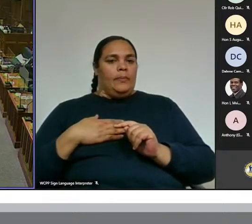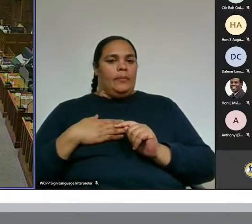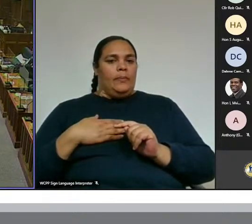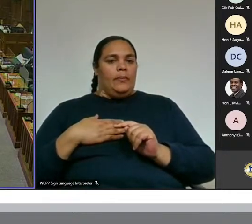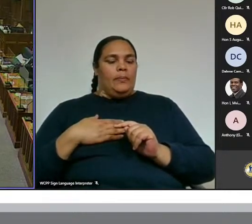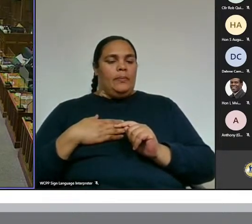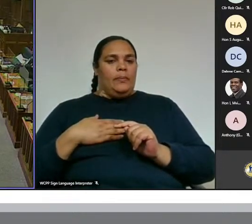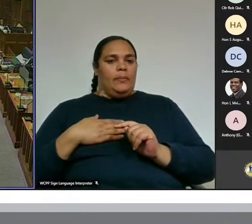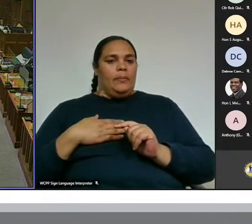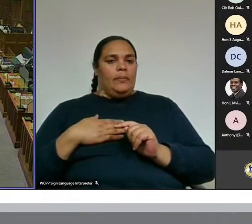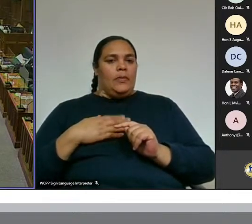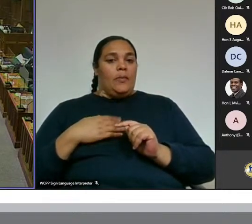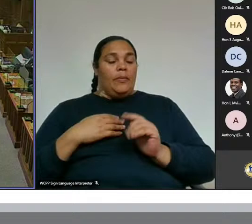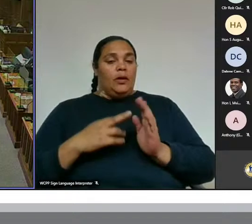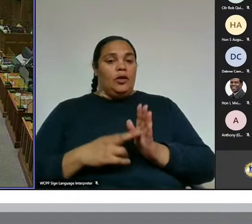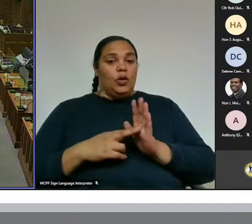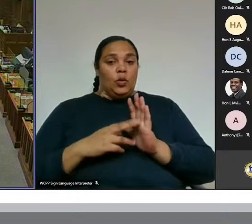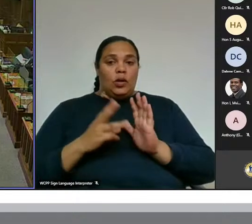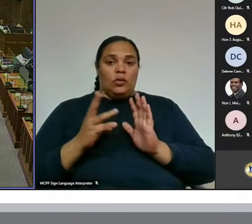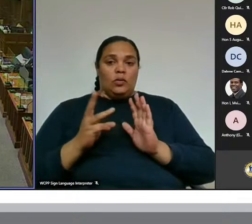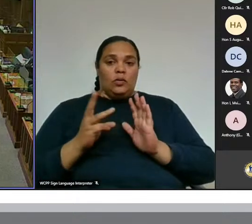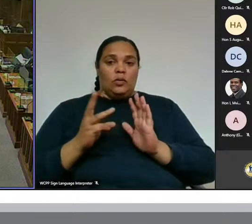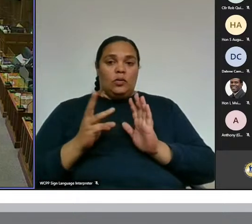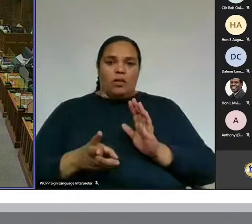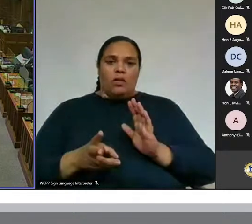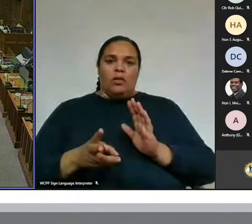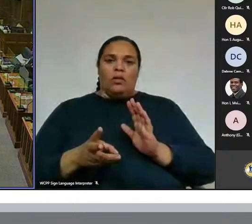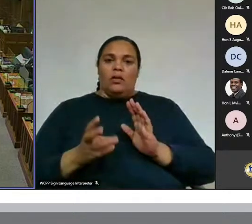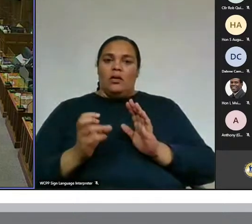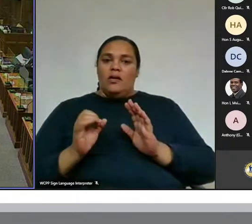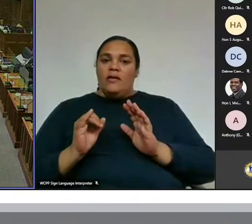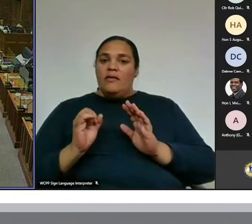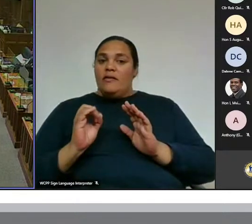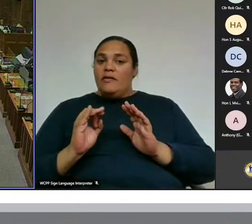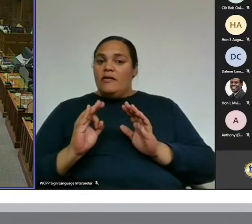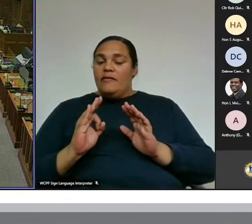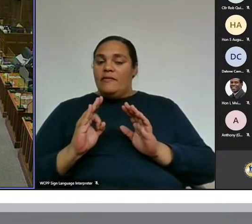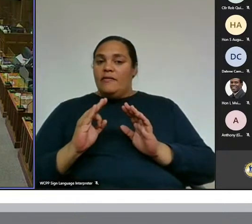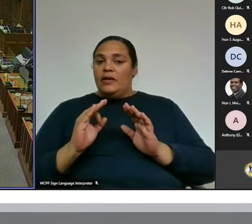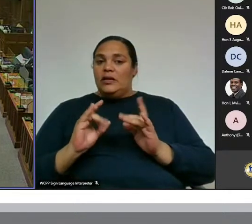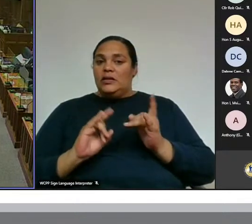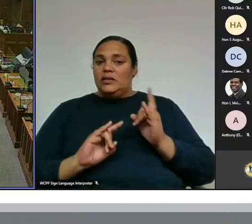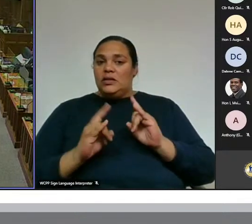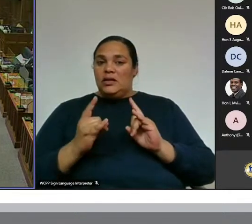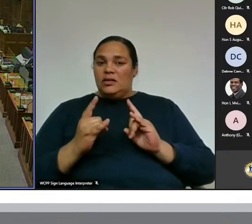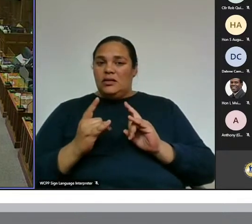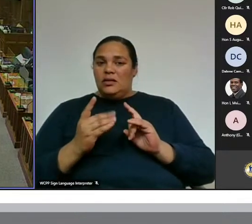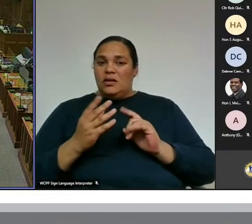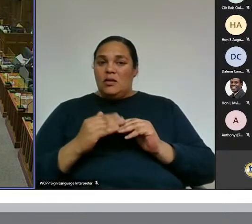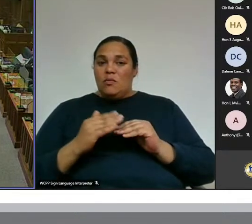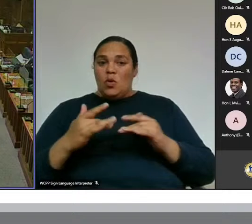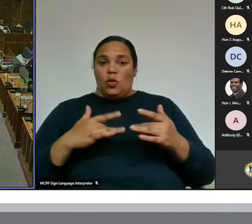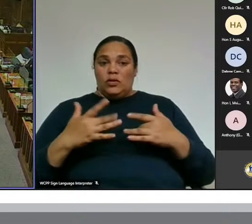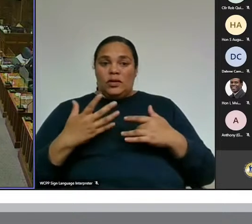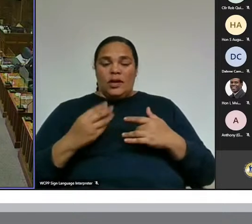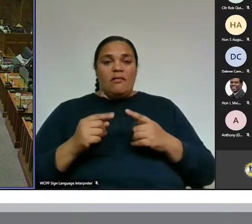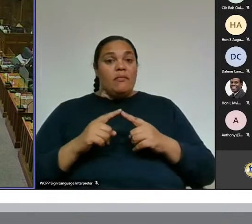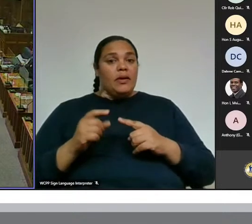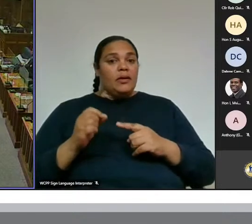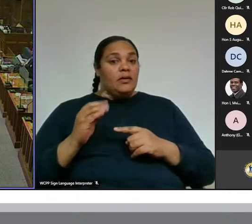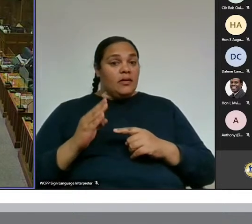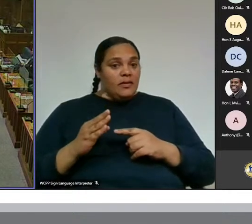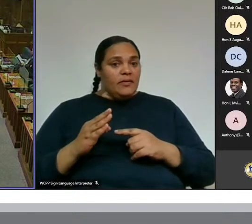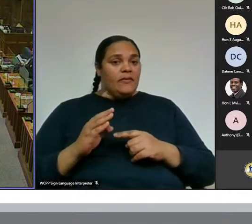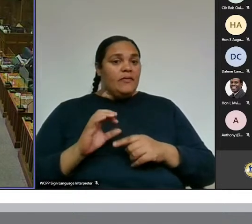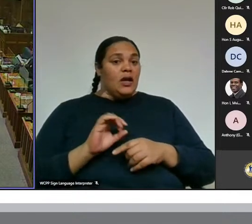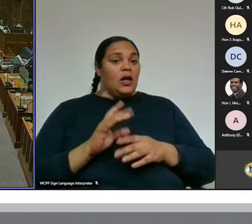not going to request whether the city has further concerns, but if